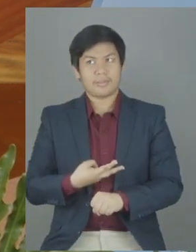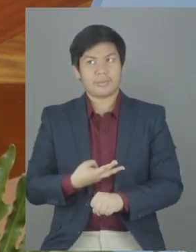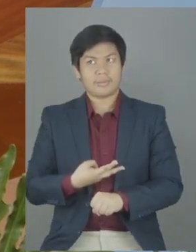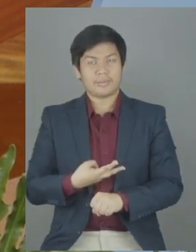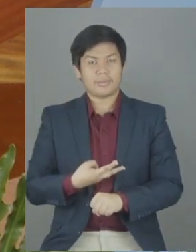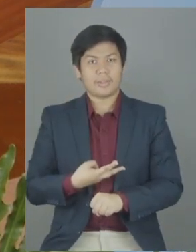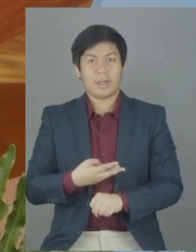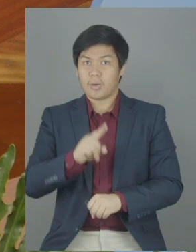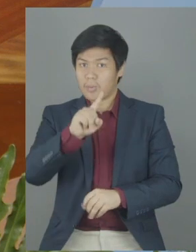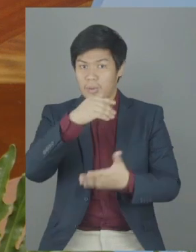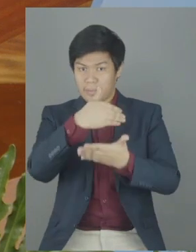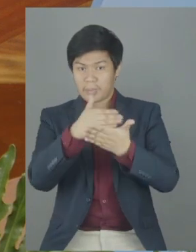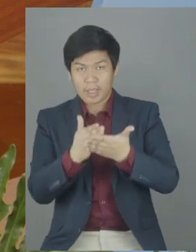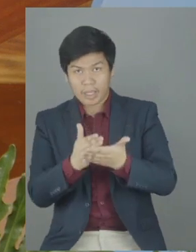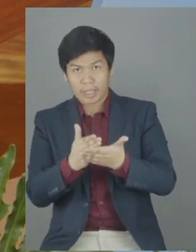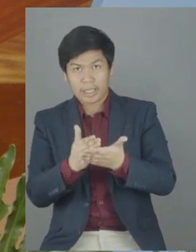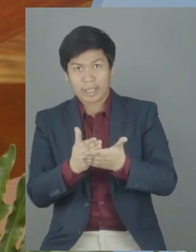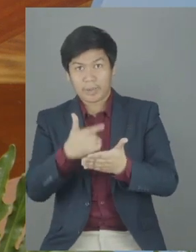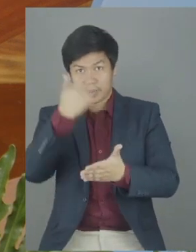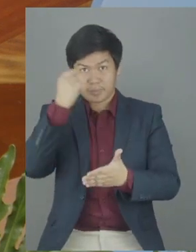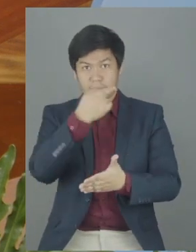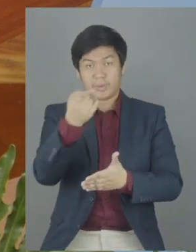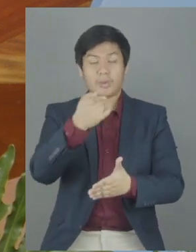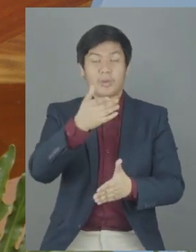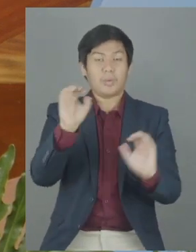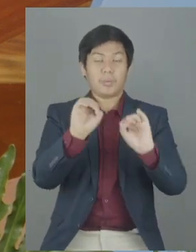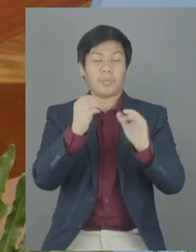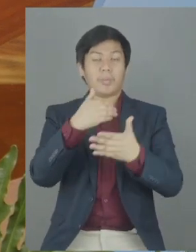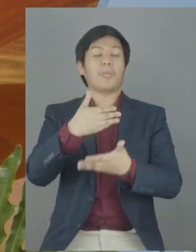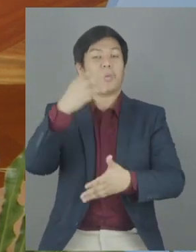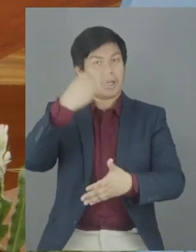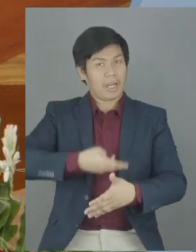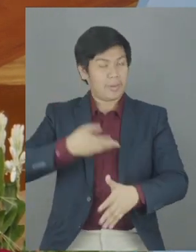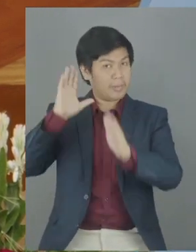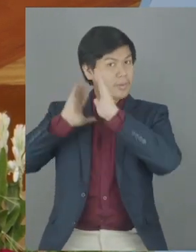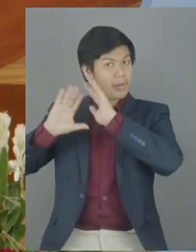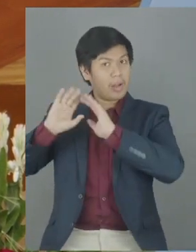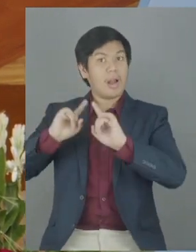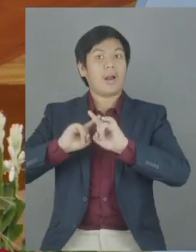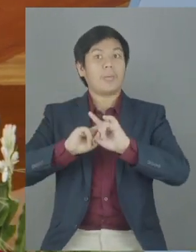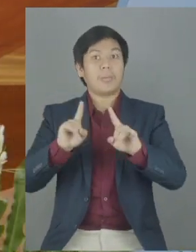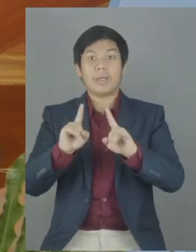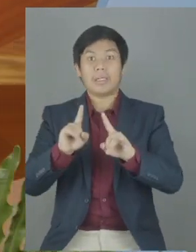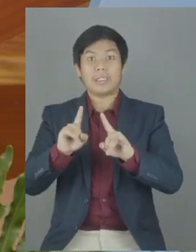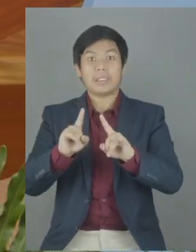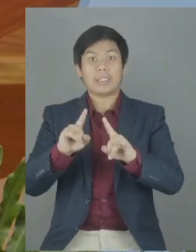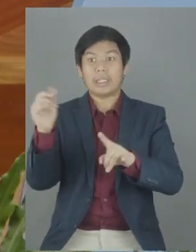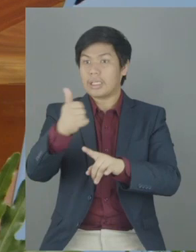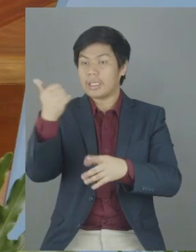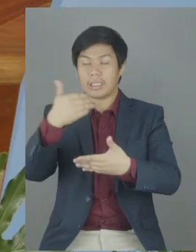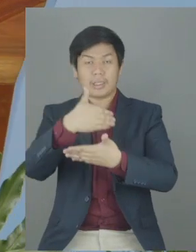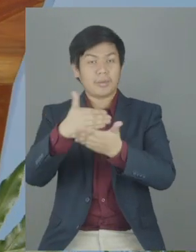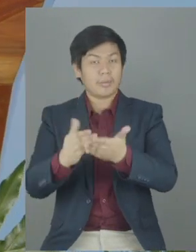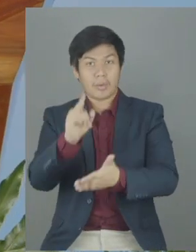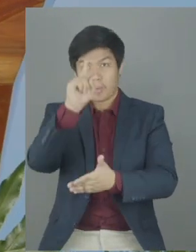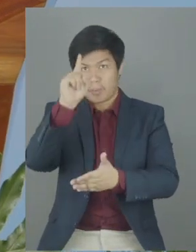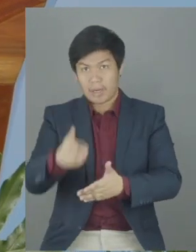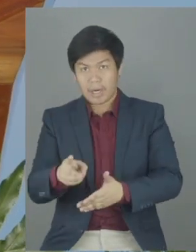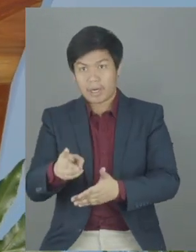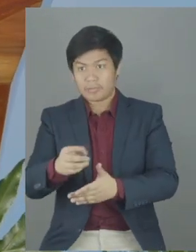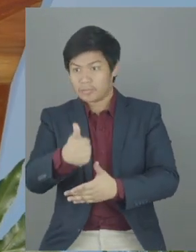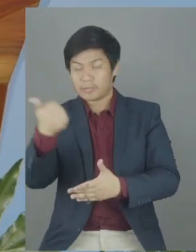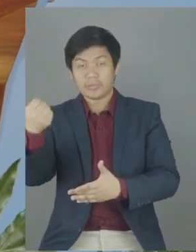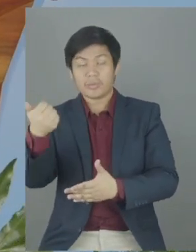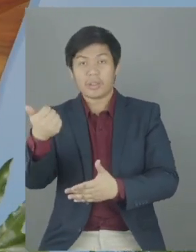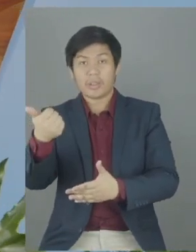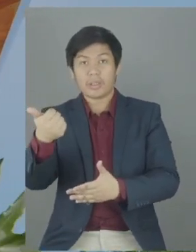at one part, it's because you were unwelcomed. But in another part, this other side of the coin,